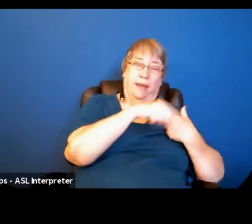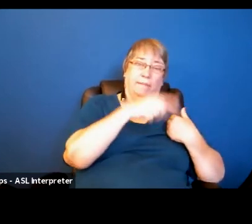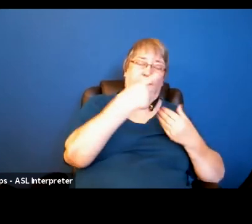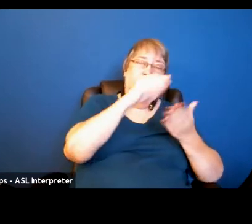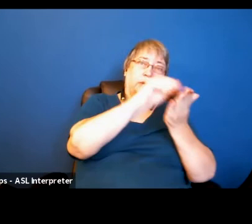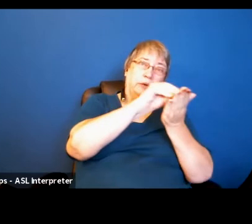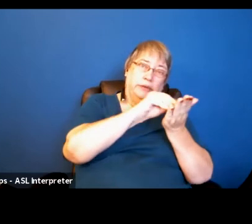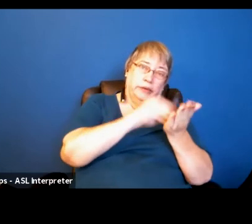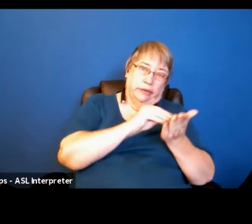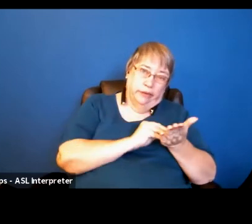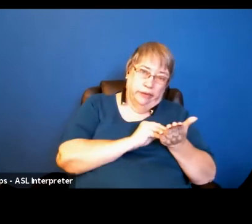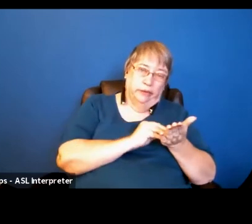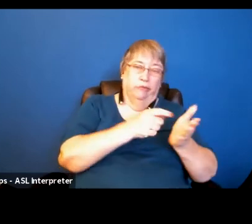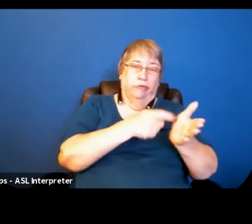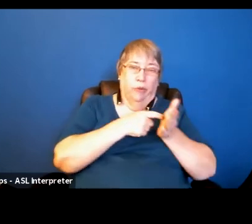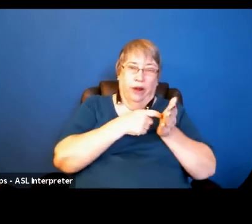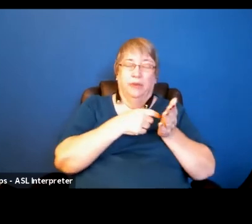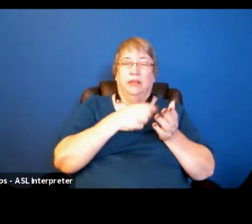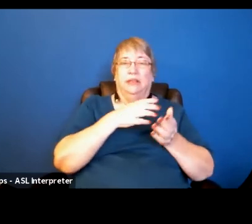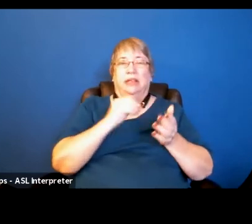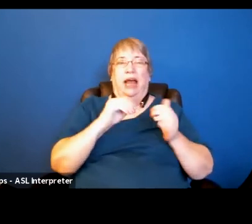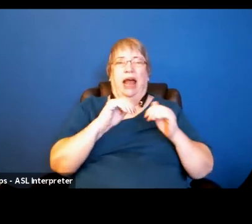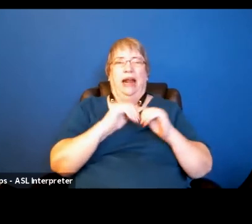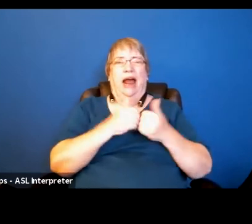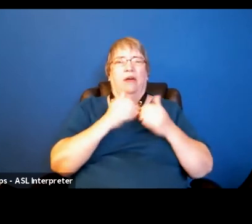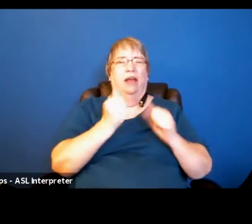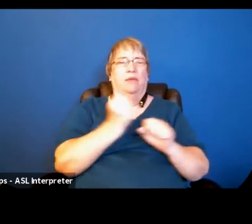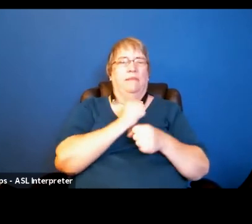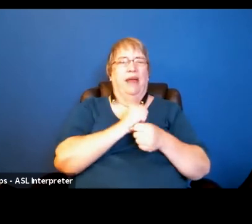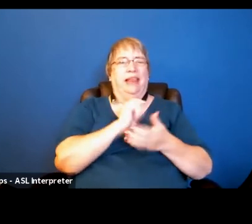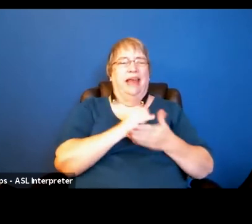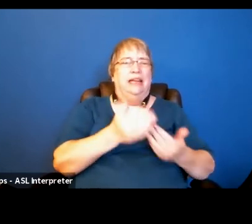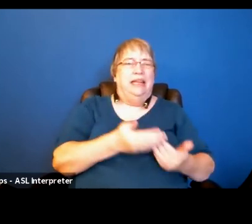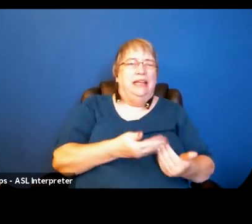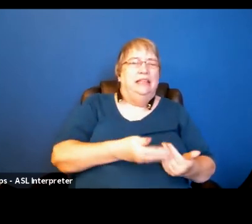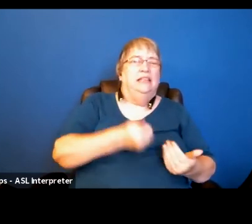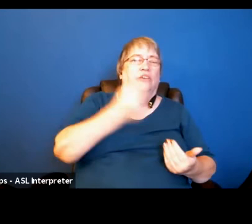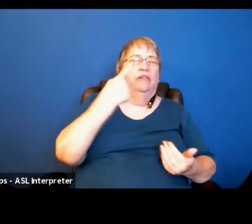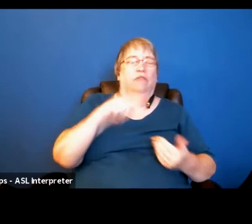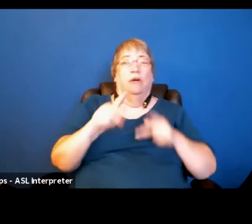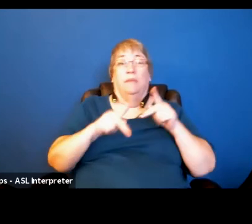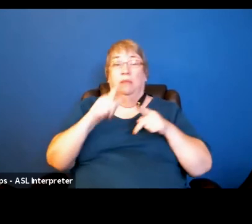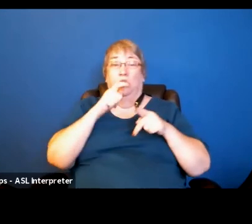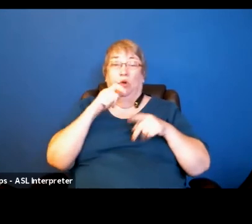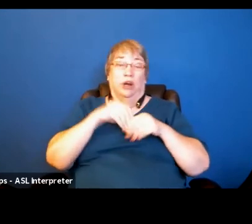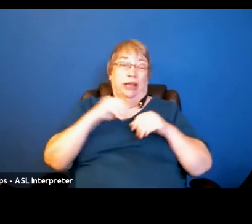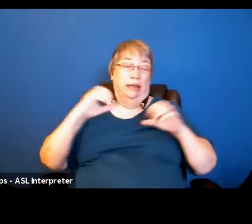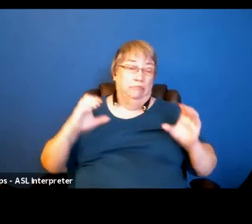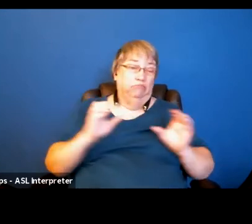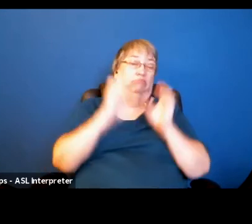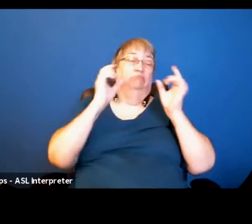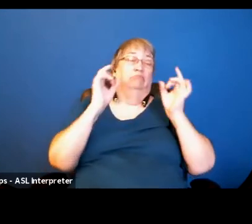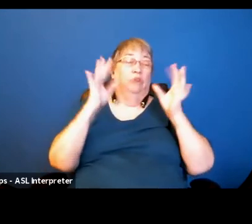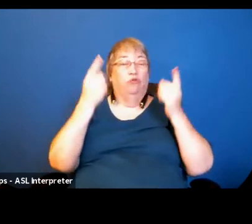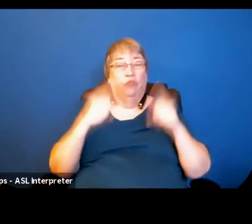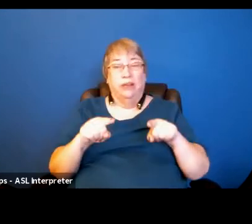documentation standards, and how do we loosen some of those up for individuals that are in a crisis or just seeking mild to moderate